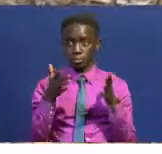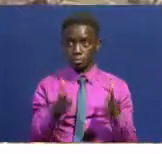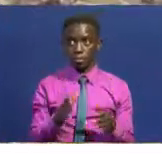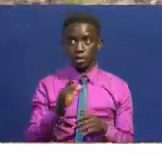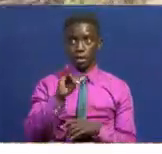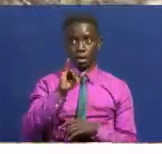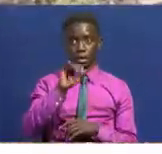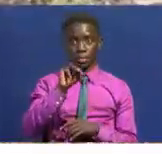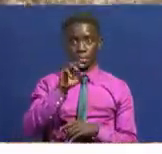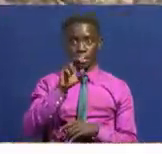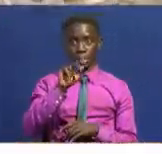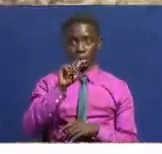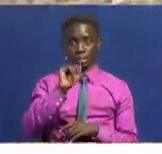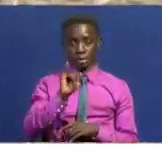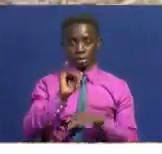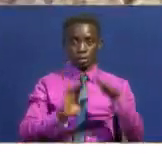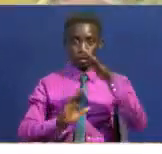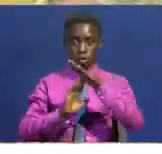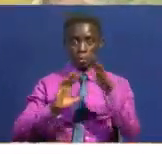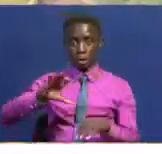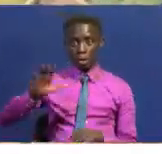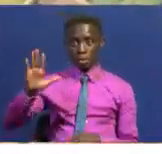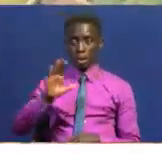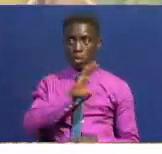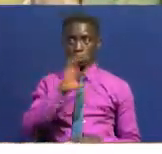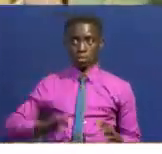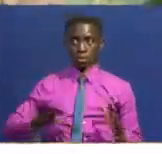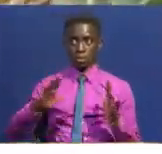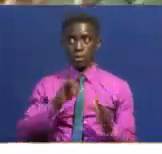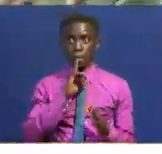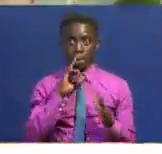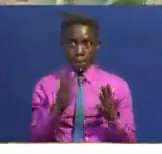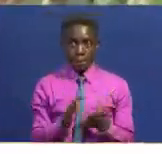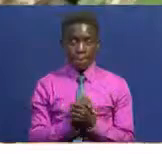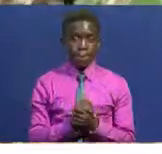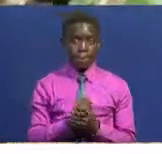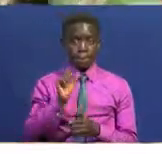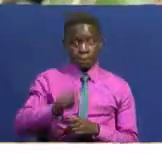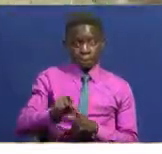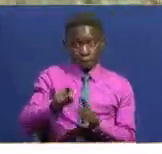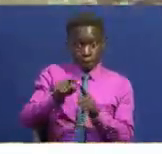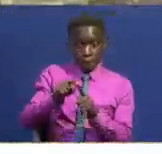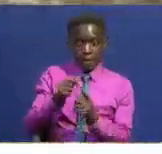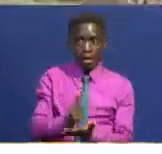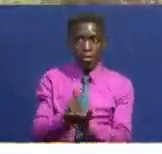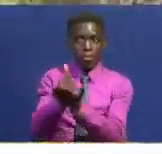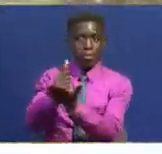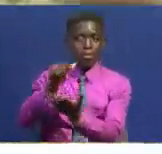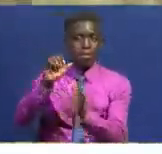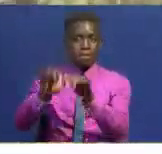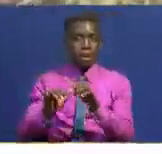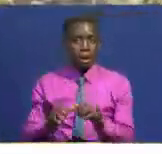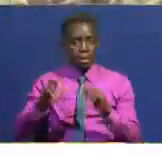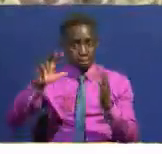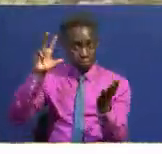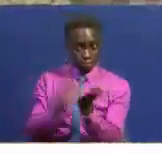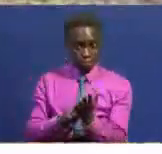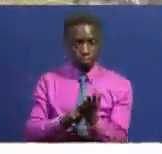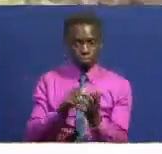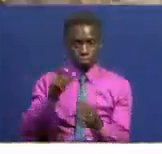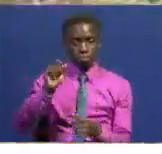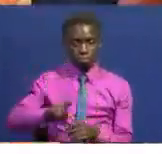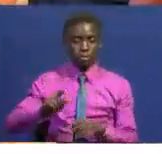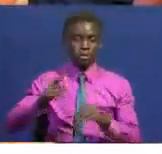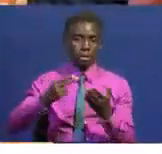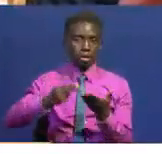Commissioner Odilia Ndeti says the move seeks to ensure that farmers enable farmers plant high quality seeds which will give